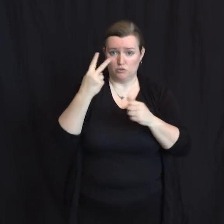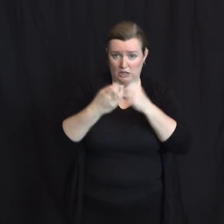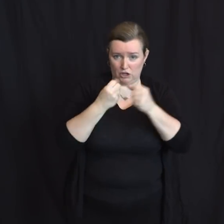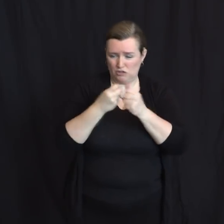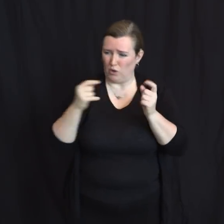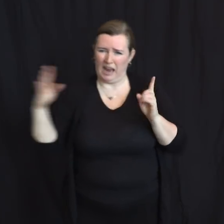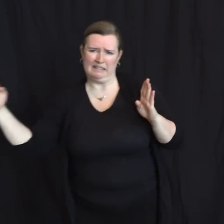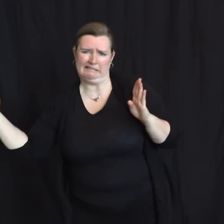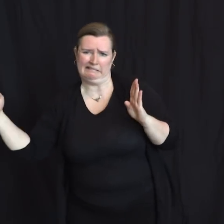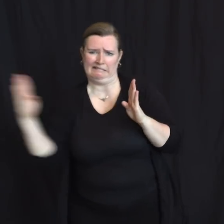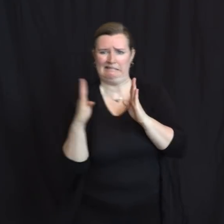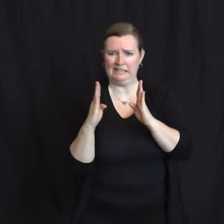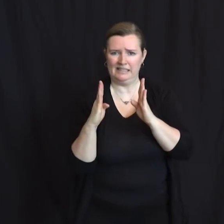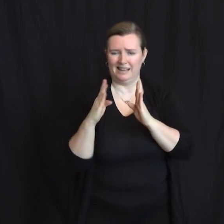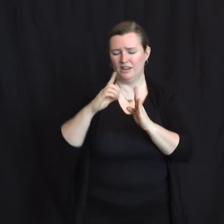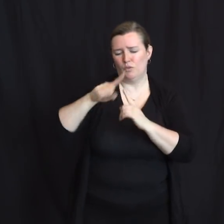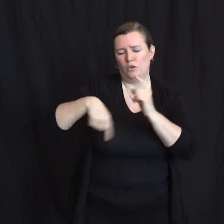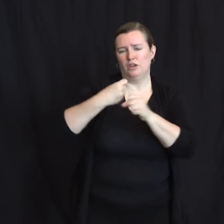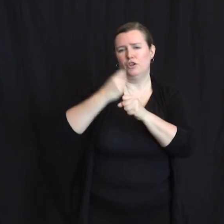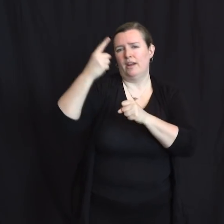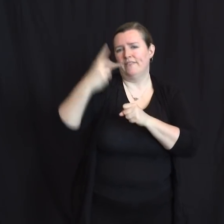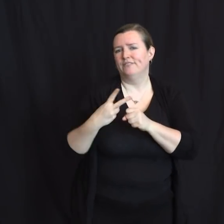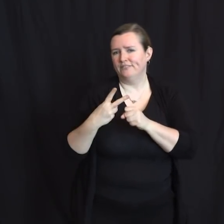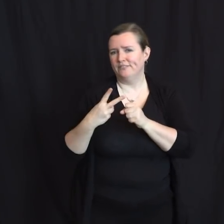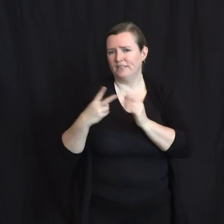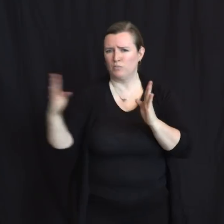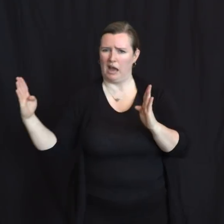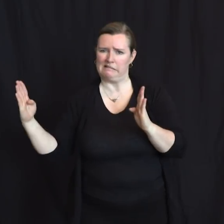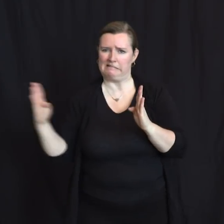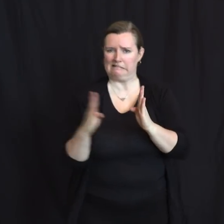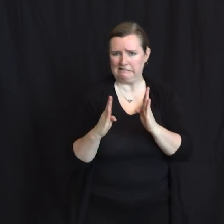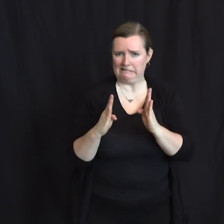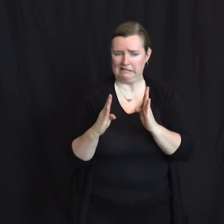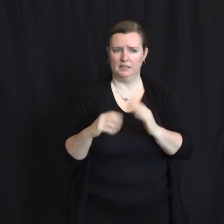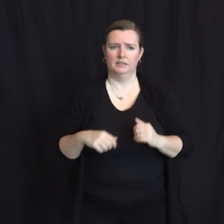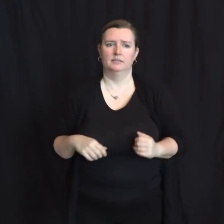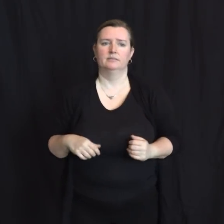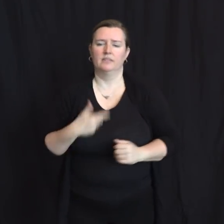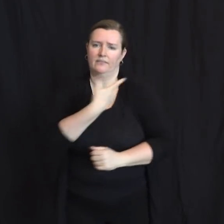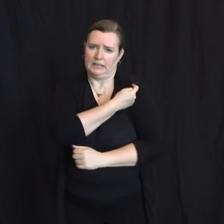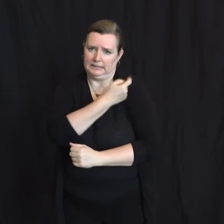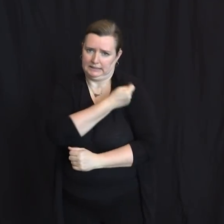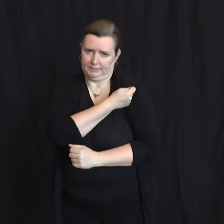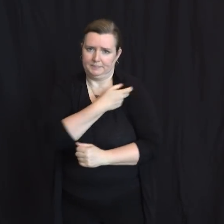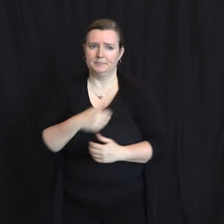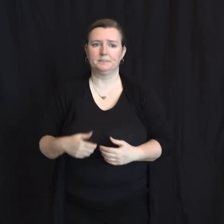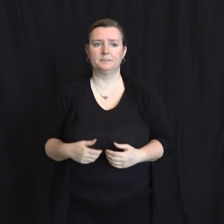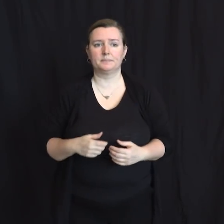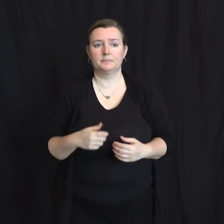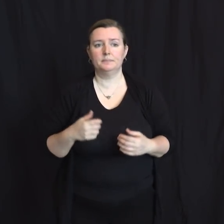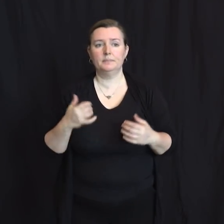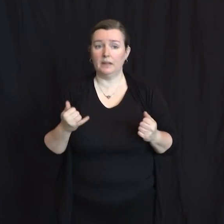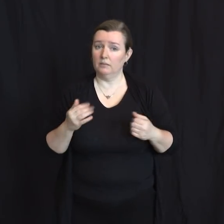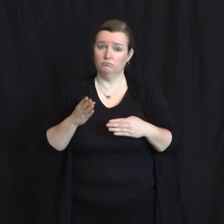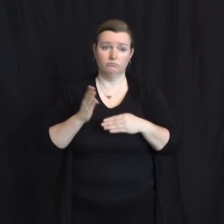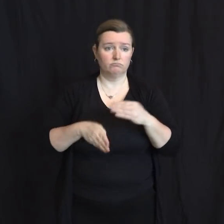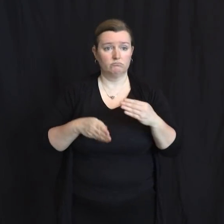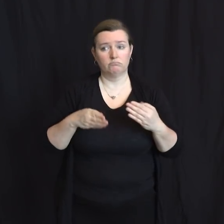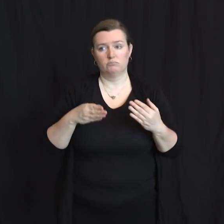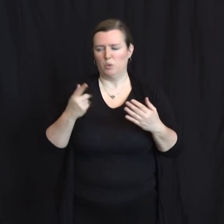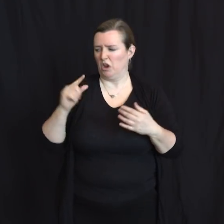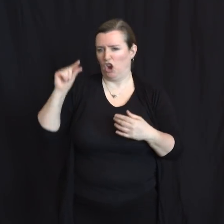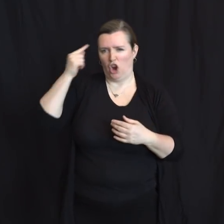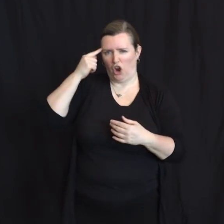be halved so that the public could have access to the vaccines more quickly. So finally, I'd like to conclude by echoing what the governor and health commissioner have said.